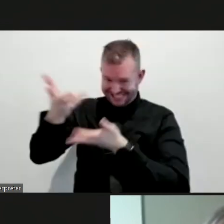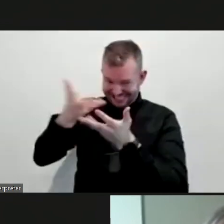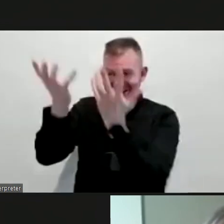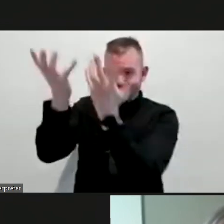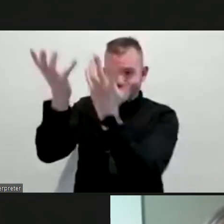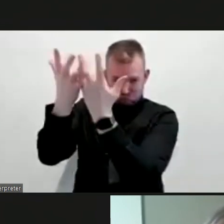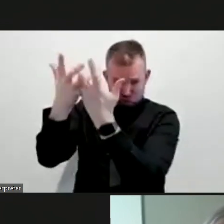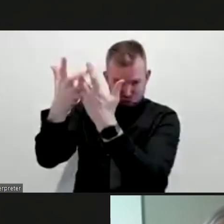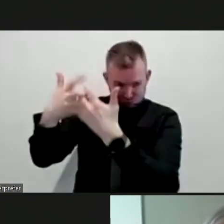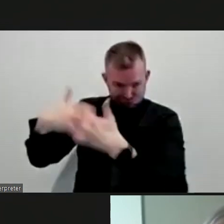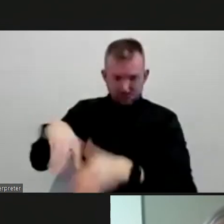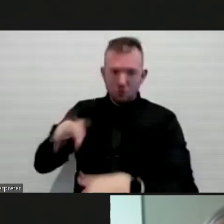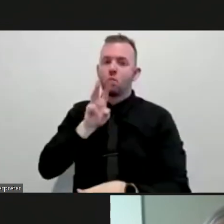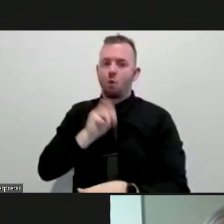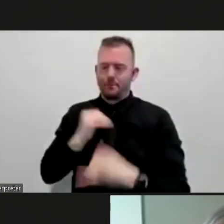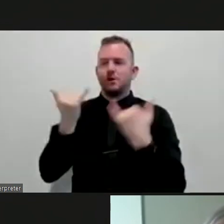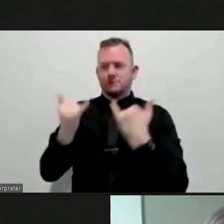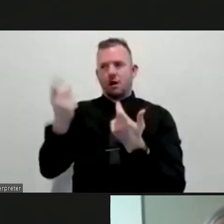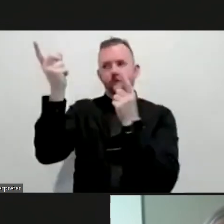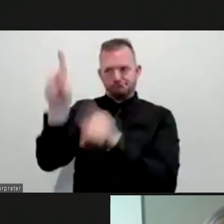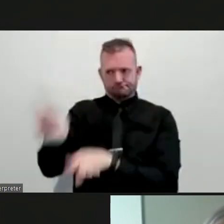Great, thank you. Chris, let's take it over to you.